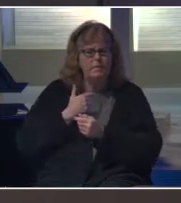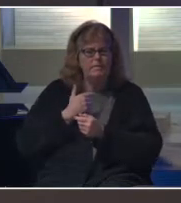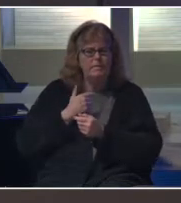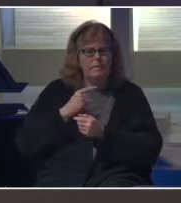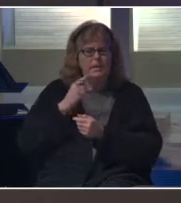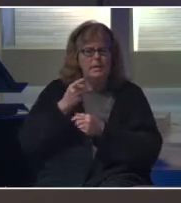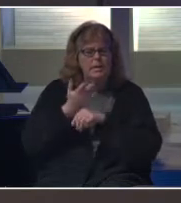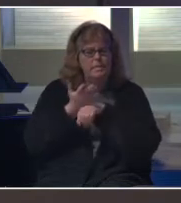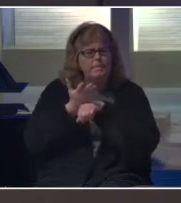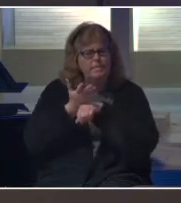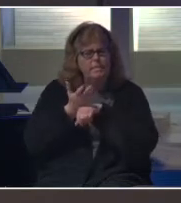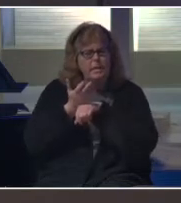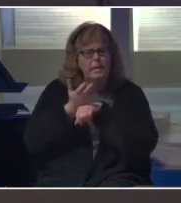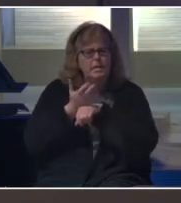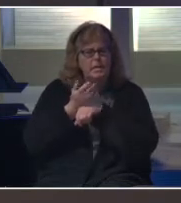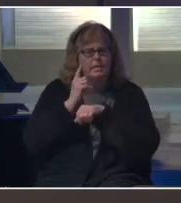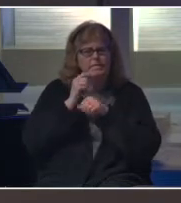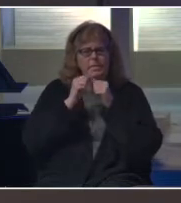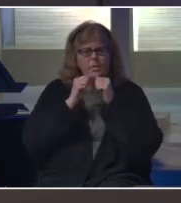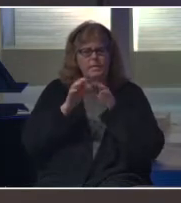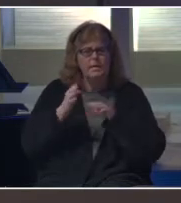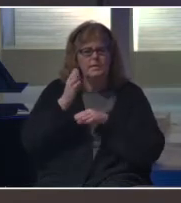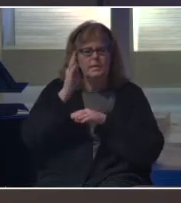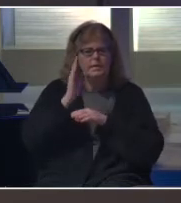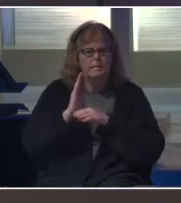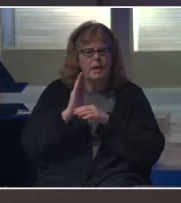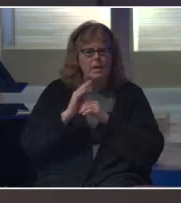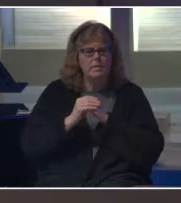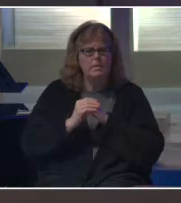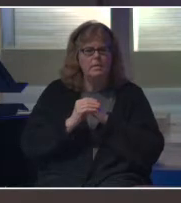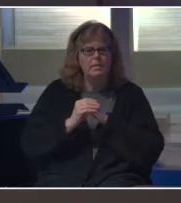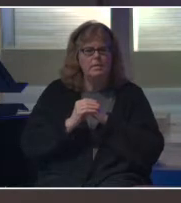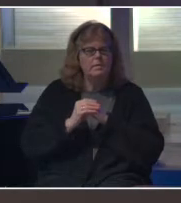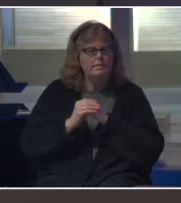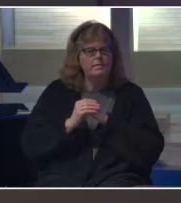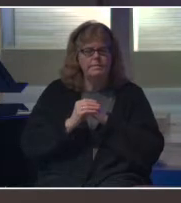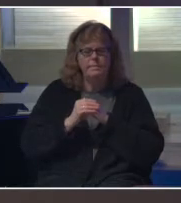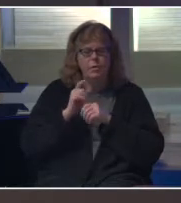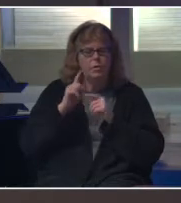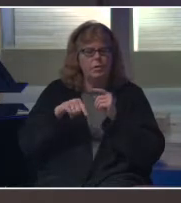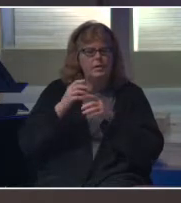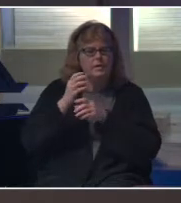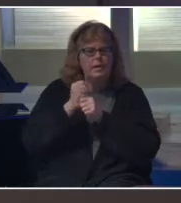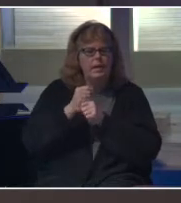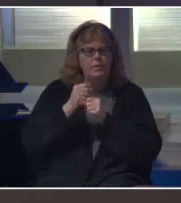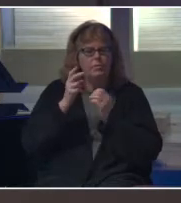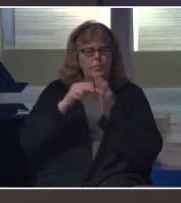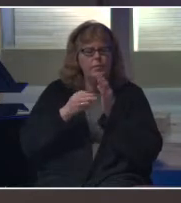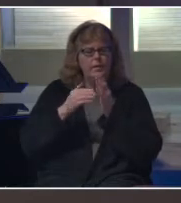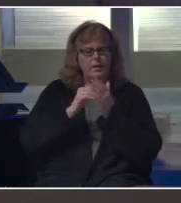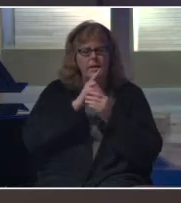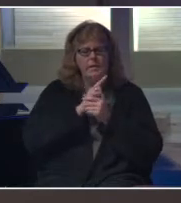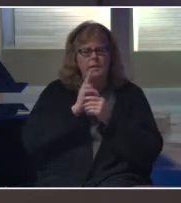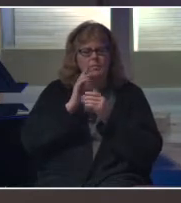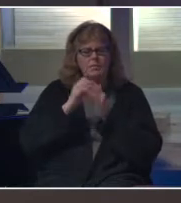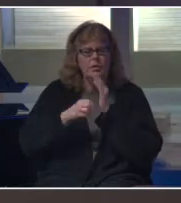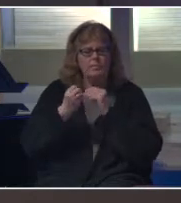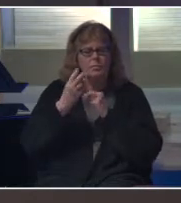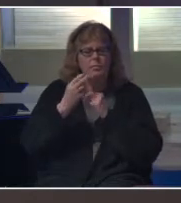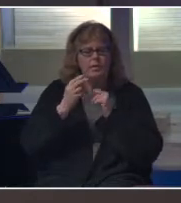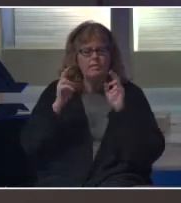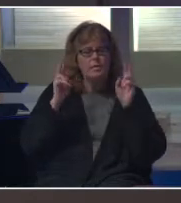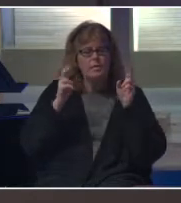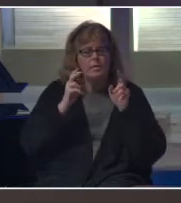he pleaded for the blessings of God, but he was not able to obtain them. We read again in Hebrews chapter 12, "See that no